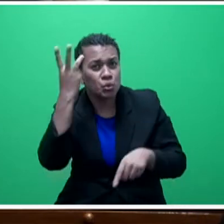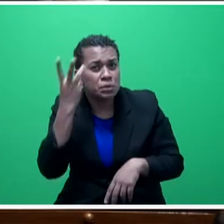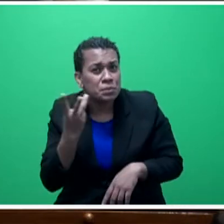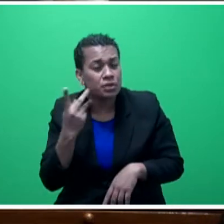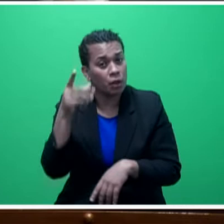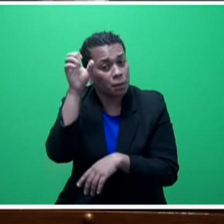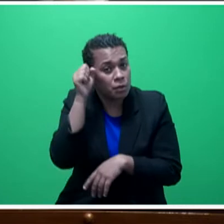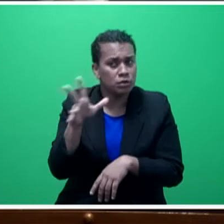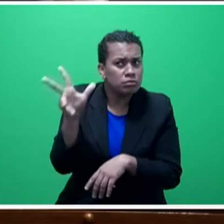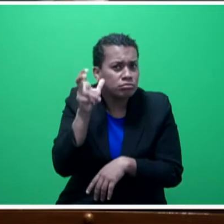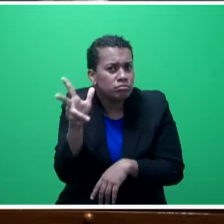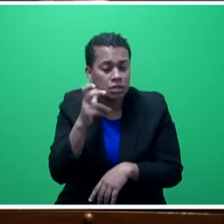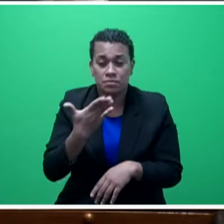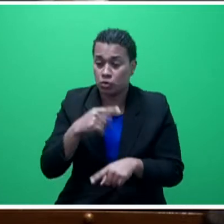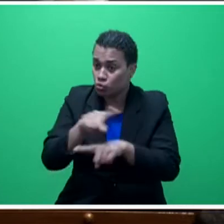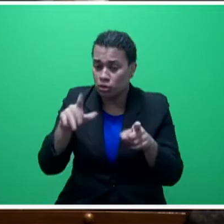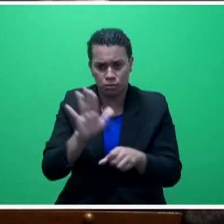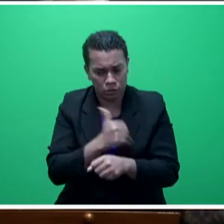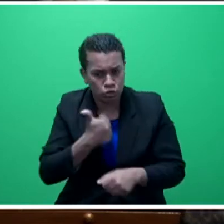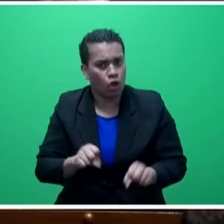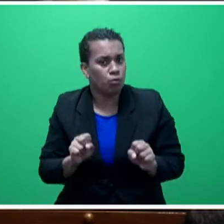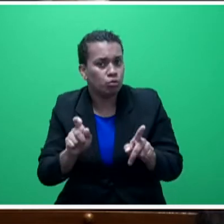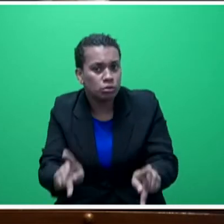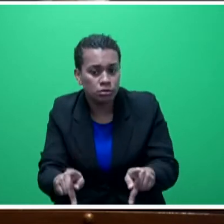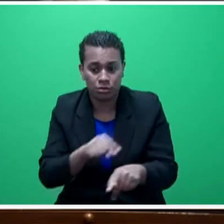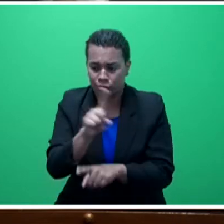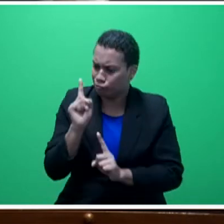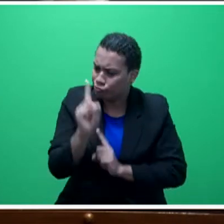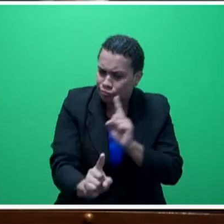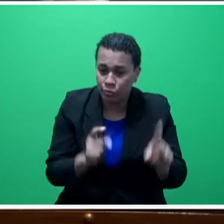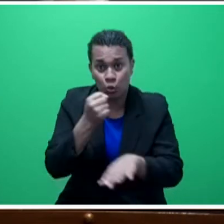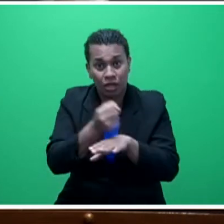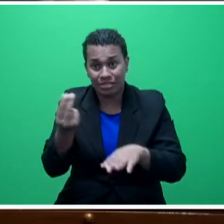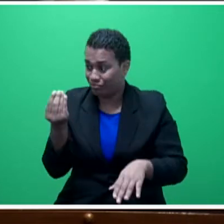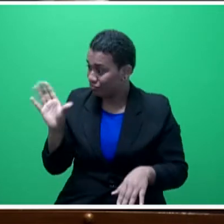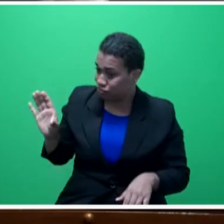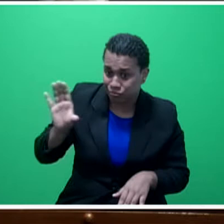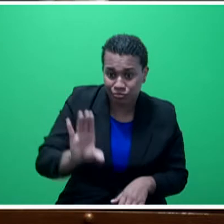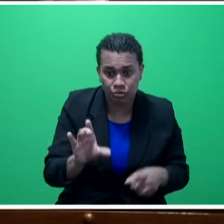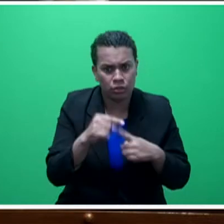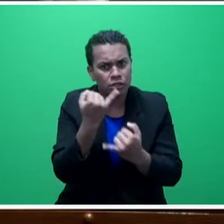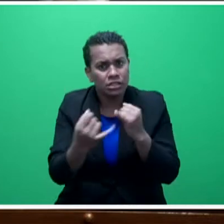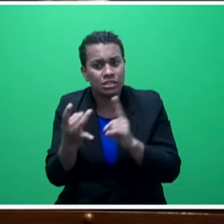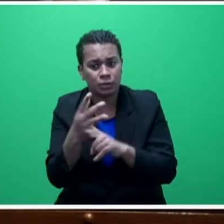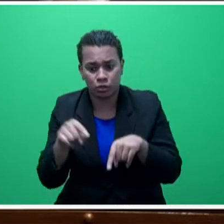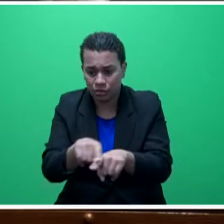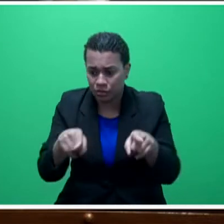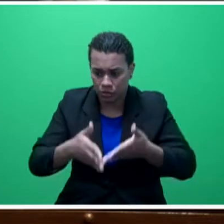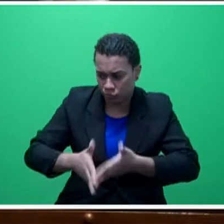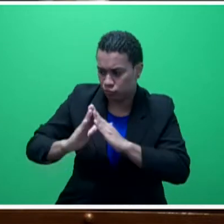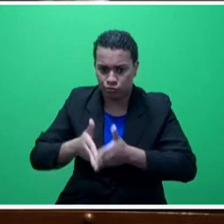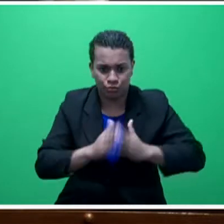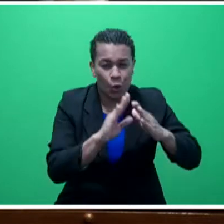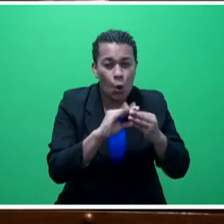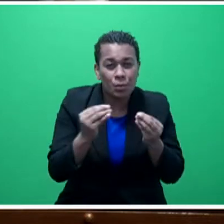of the opportunity that government has provided with this budget, especially in terms of entrepreneurial incentives. You are